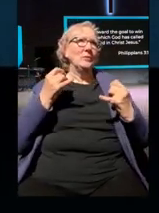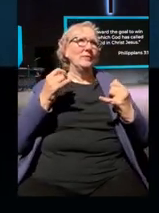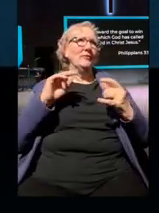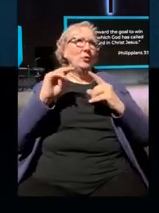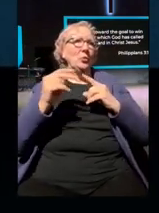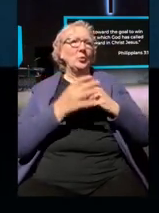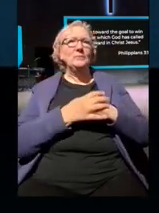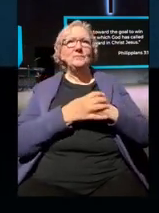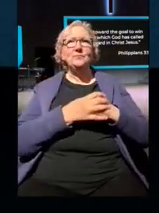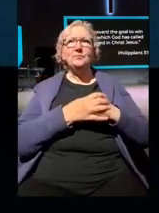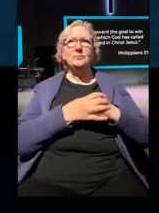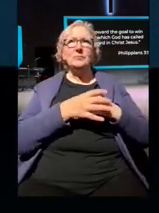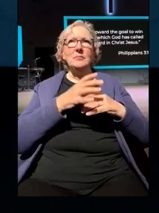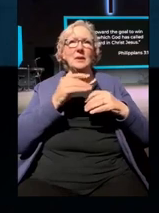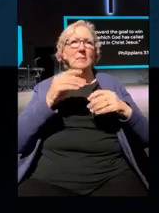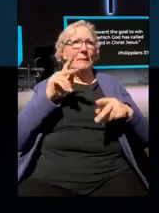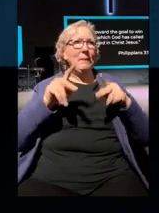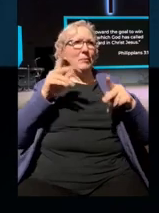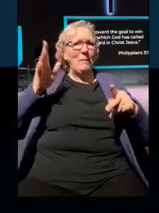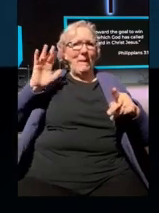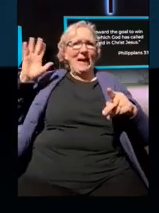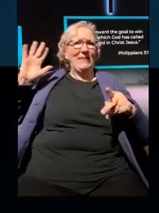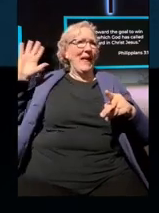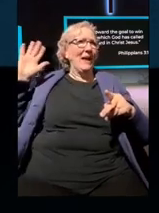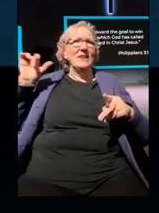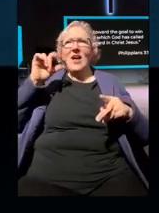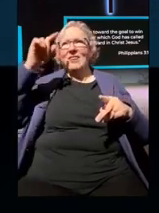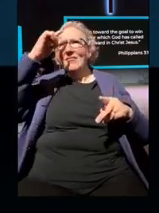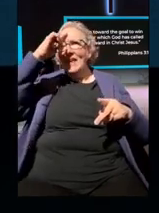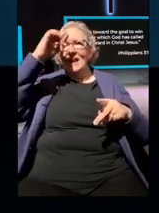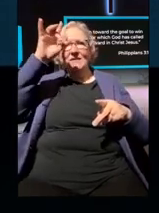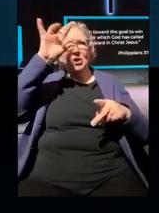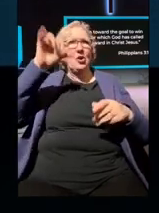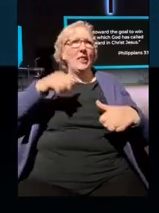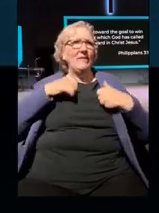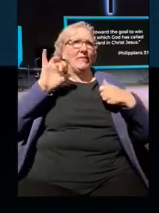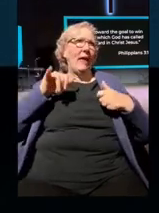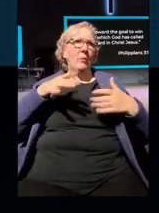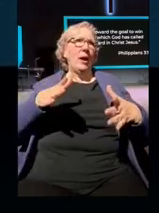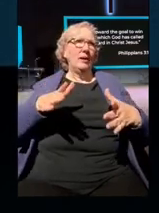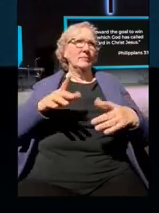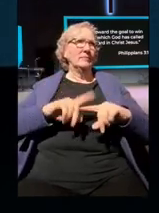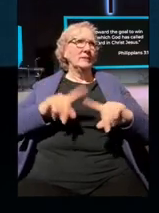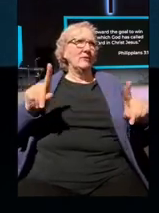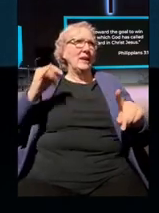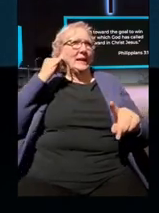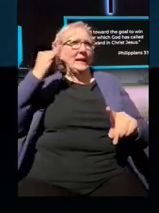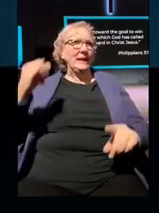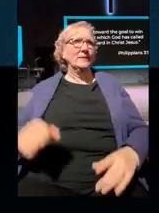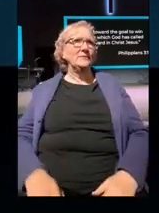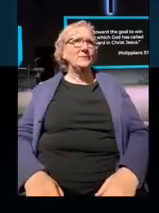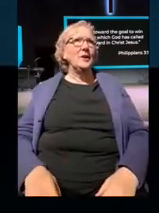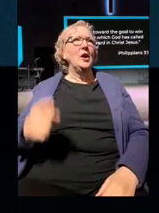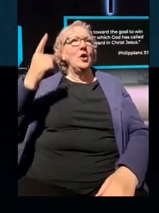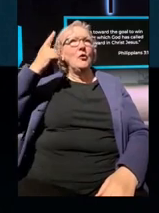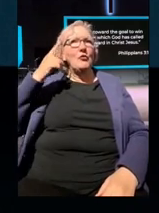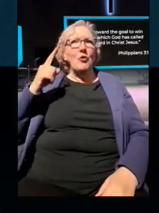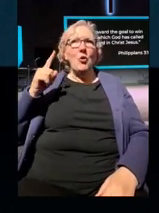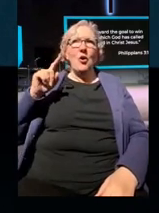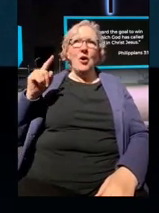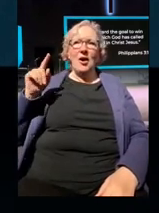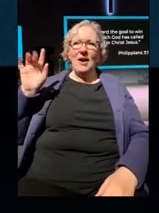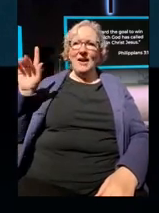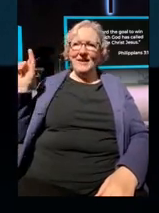people in the time of Jesus thought of that idea of eternal life. For them, eternal life was